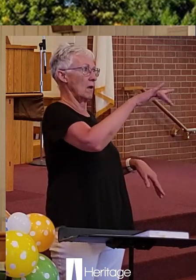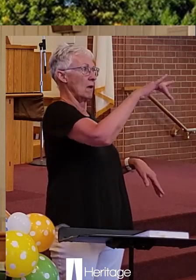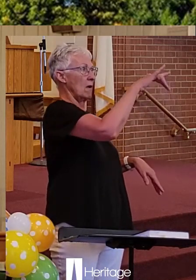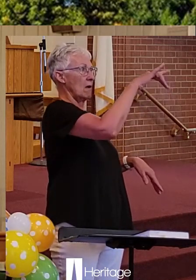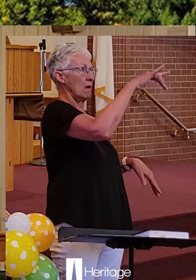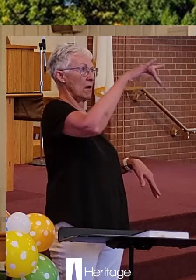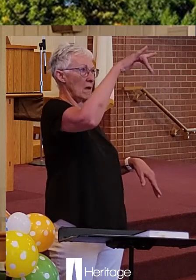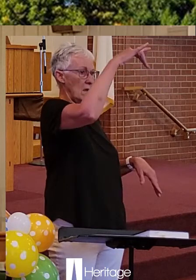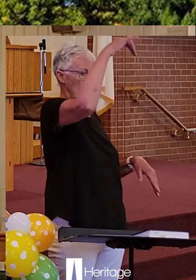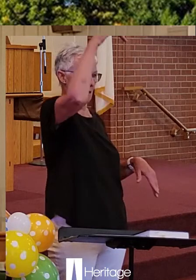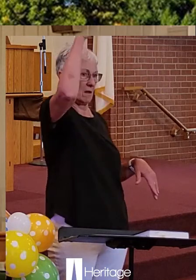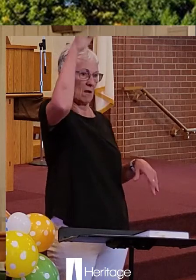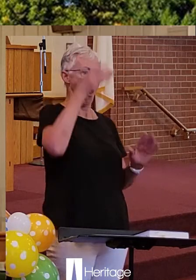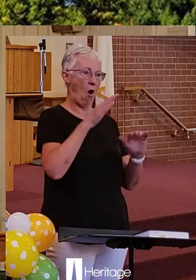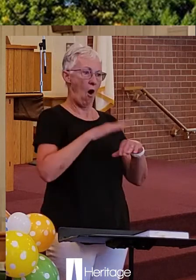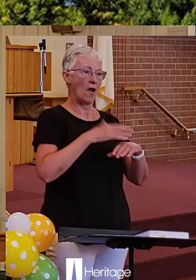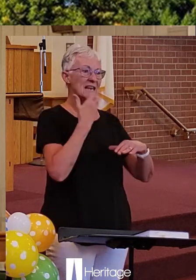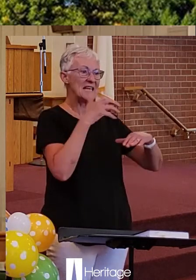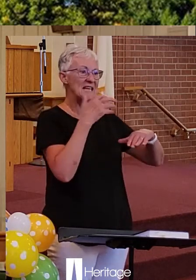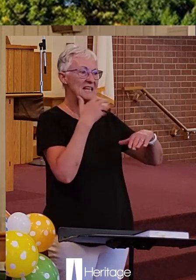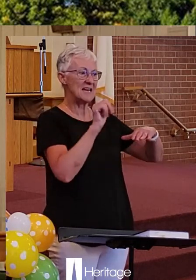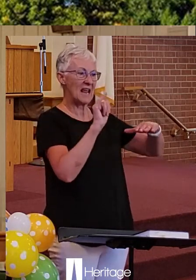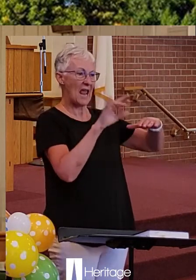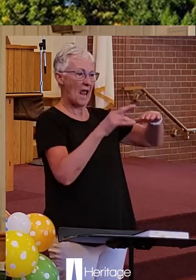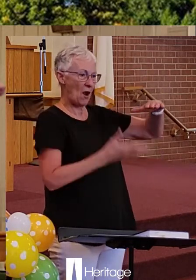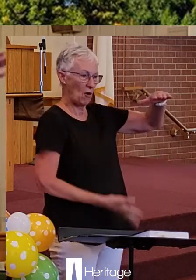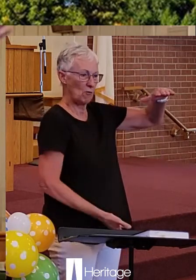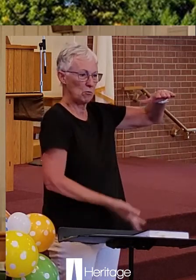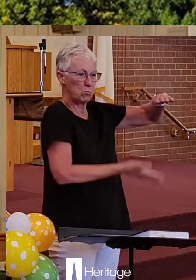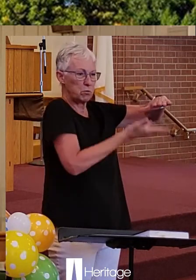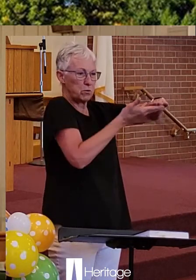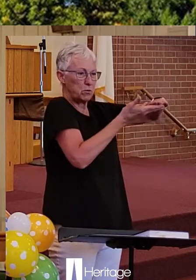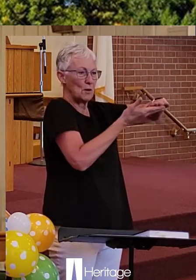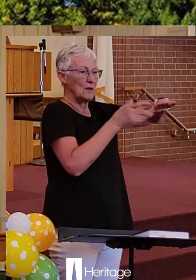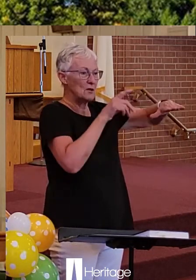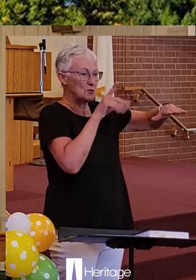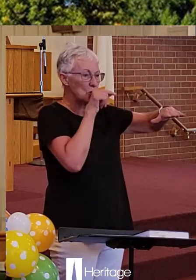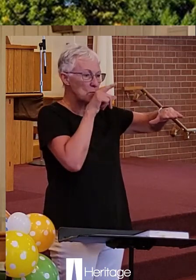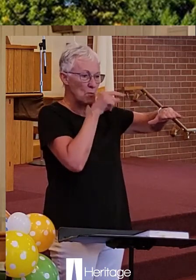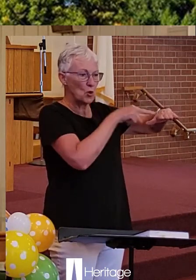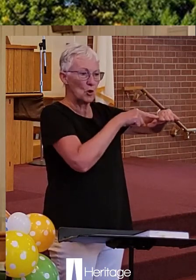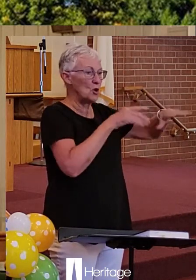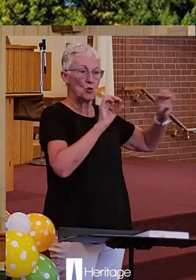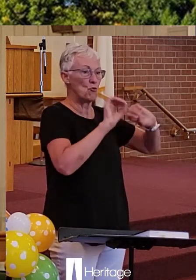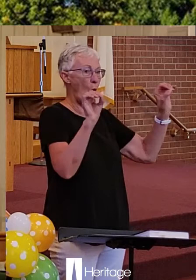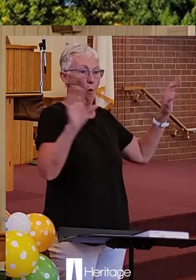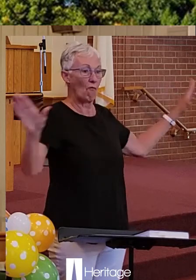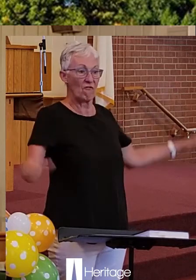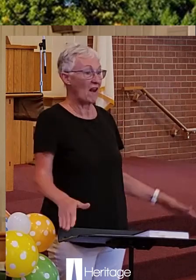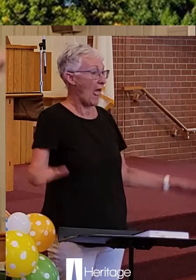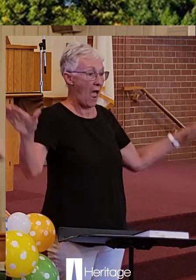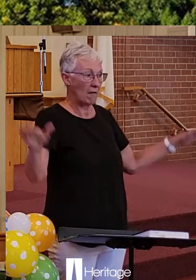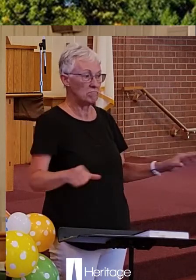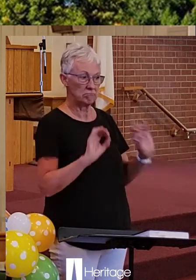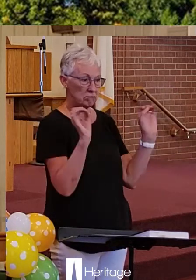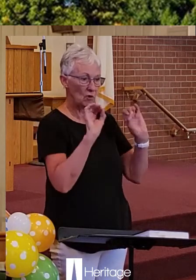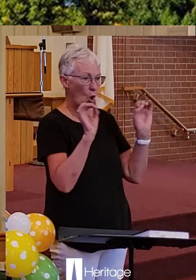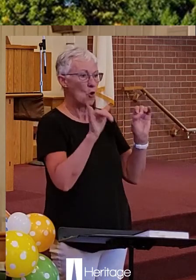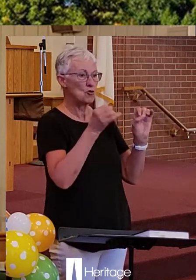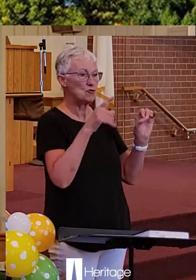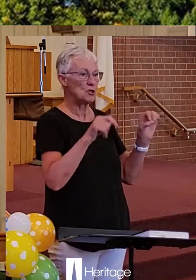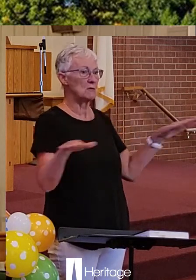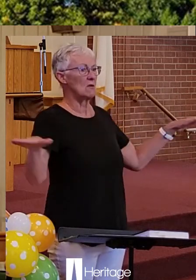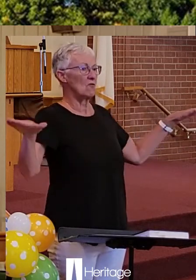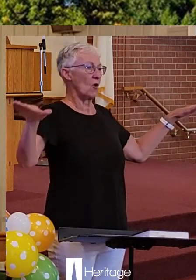The eagle soared up and fast, straight across, through the heights, over the trees on the mountain, to the other side of the